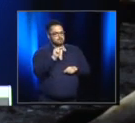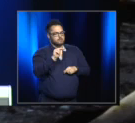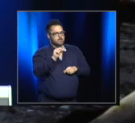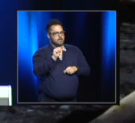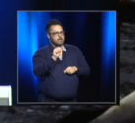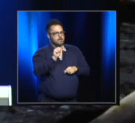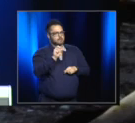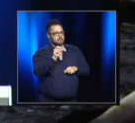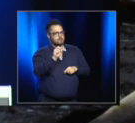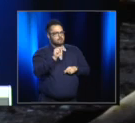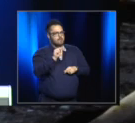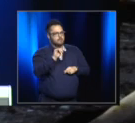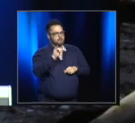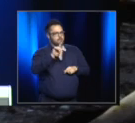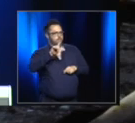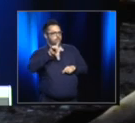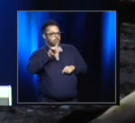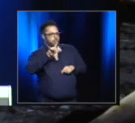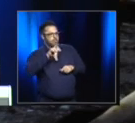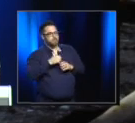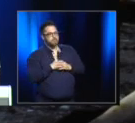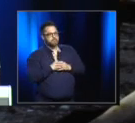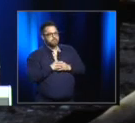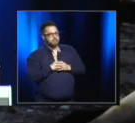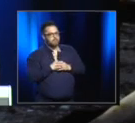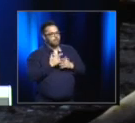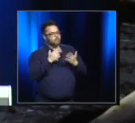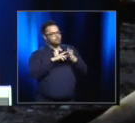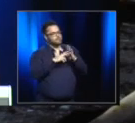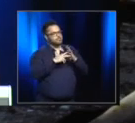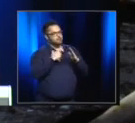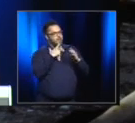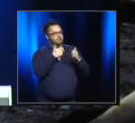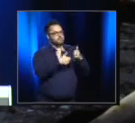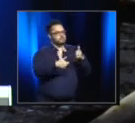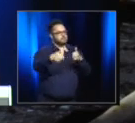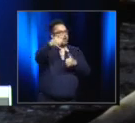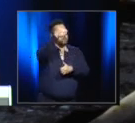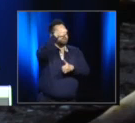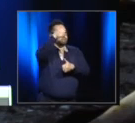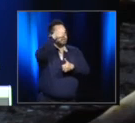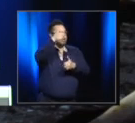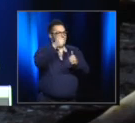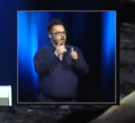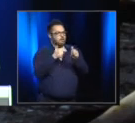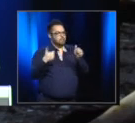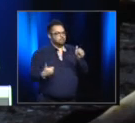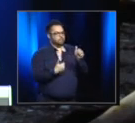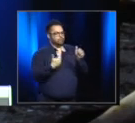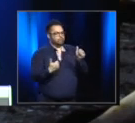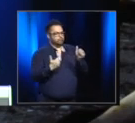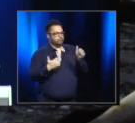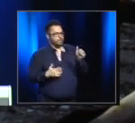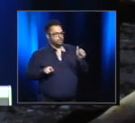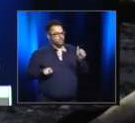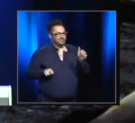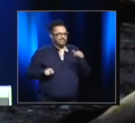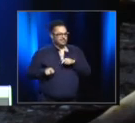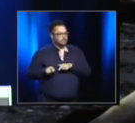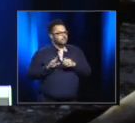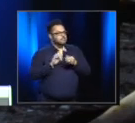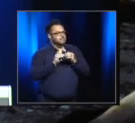where we've got a top predator whose numbers have changed significantly over